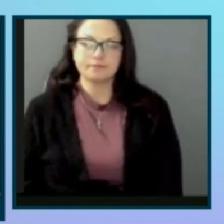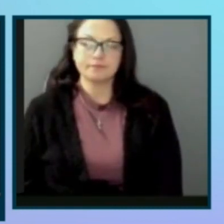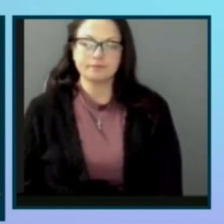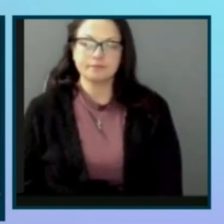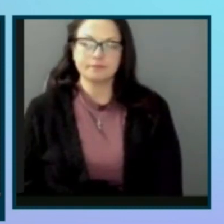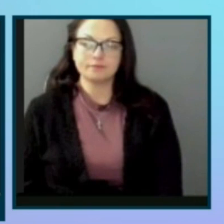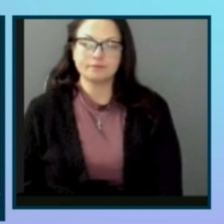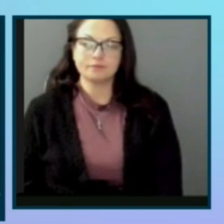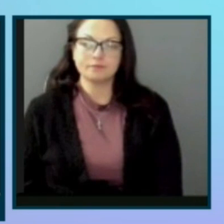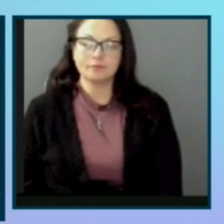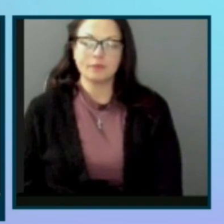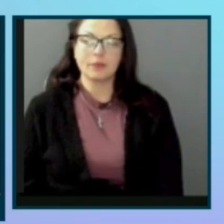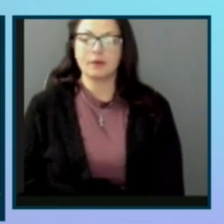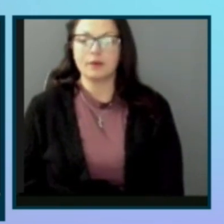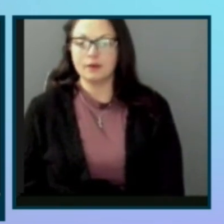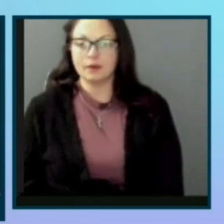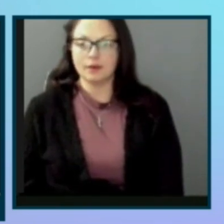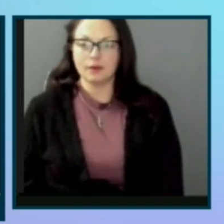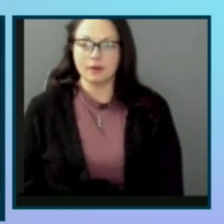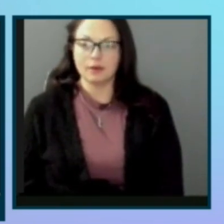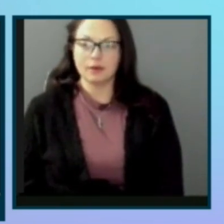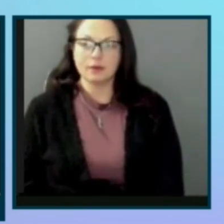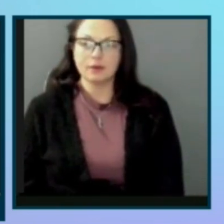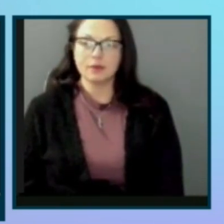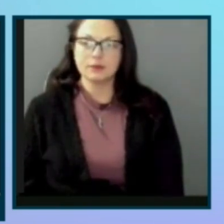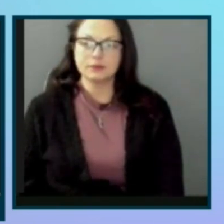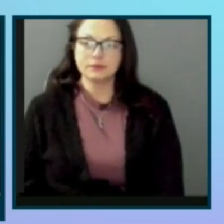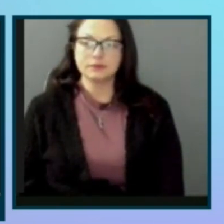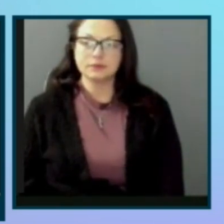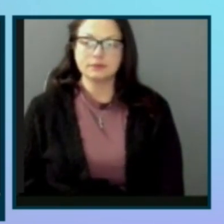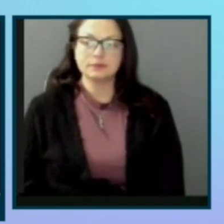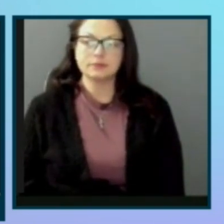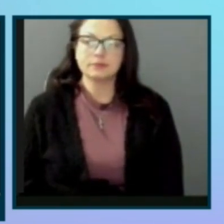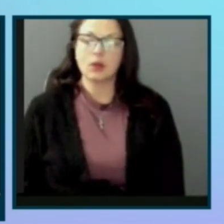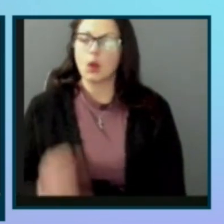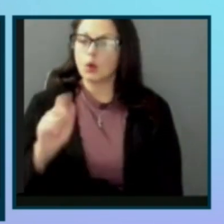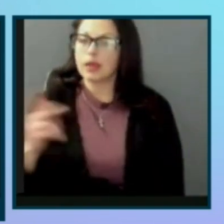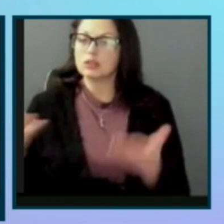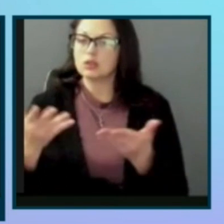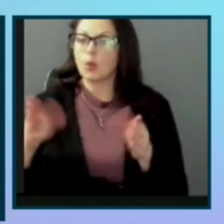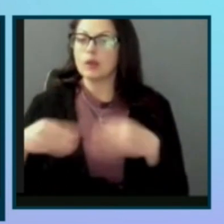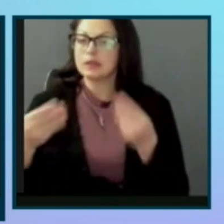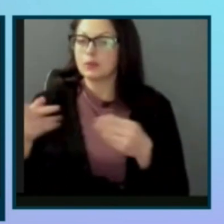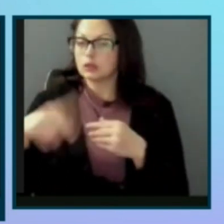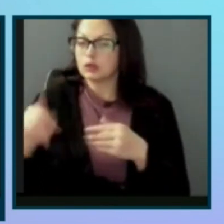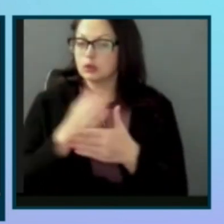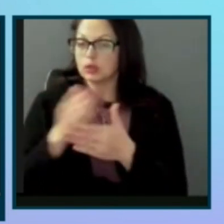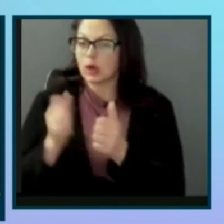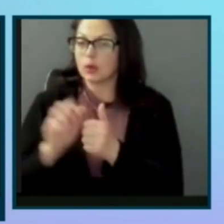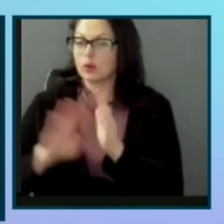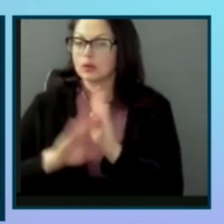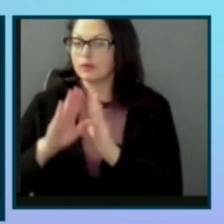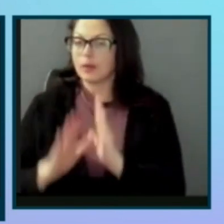Great. So a question just came through that is a really interesting one. What deliverables do you share with your developers based on what